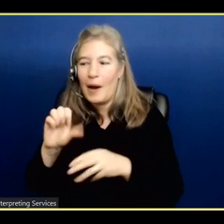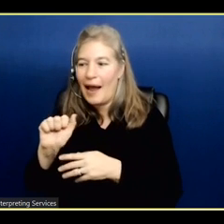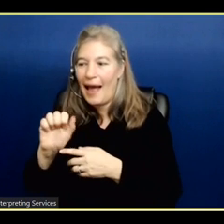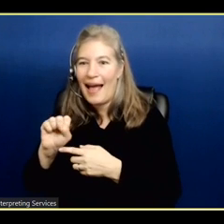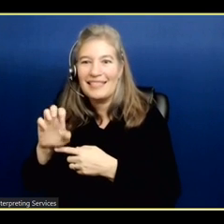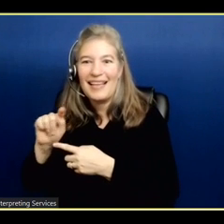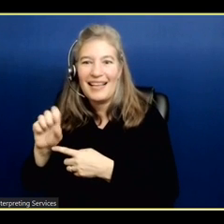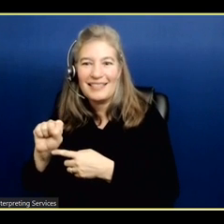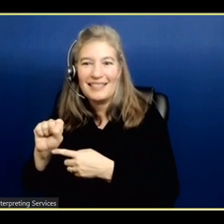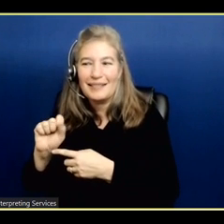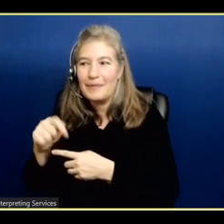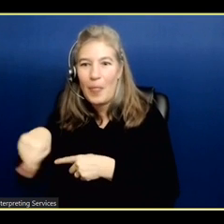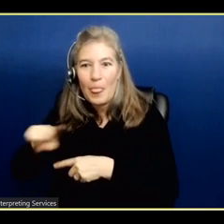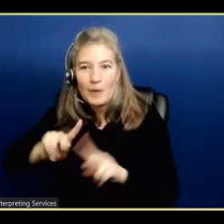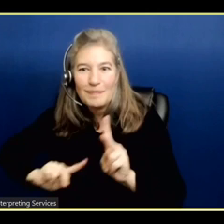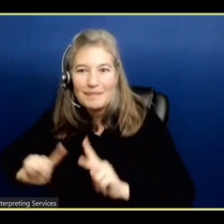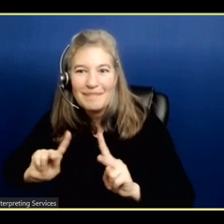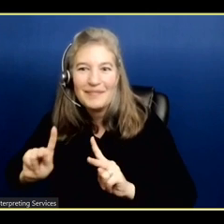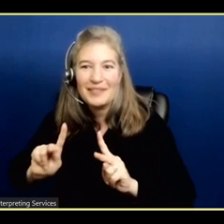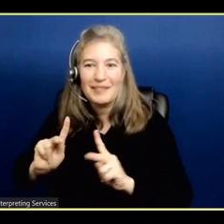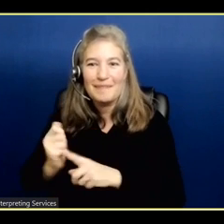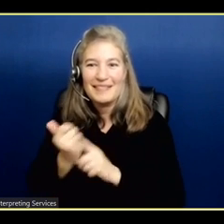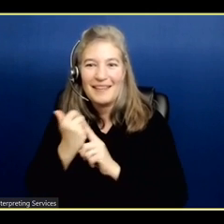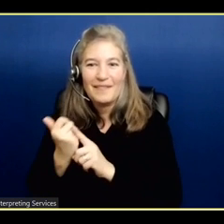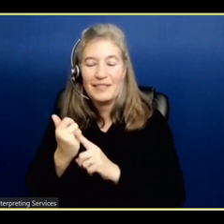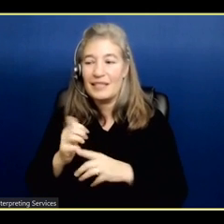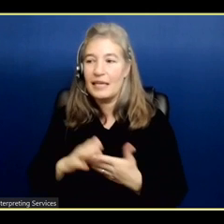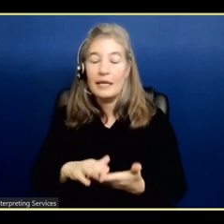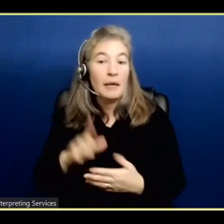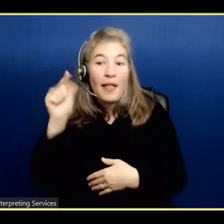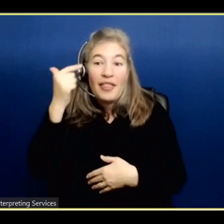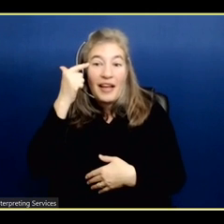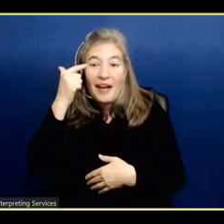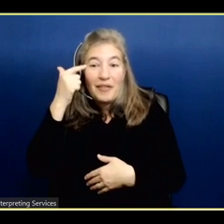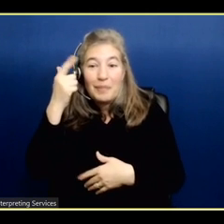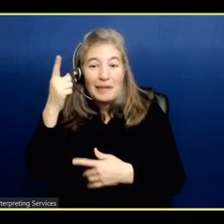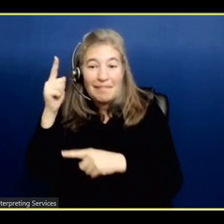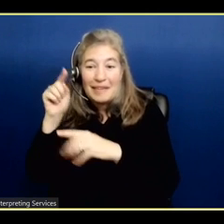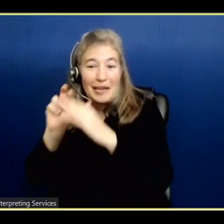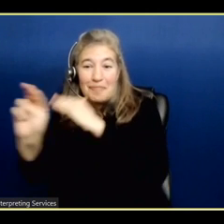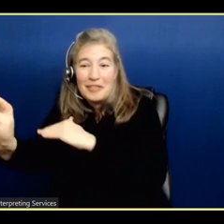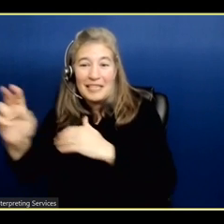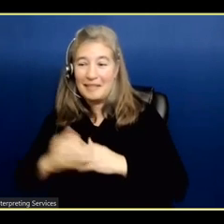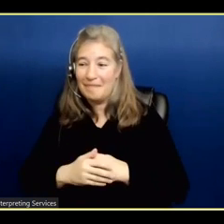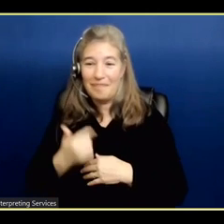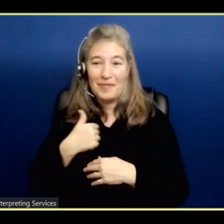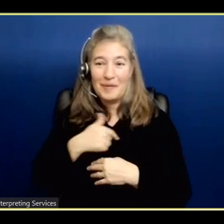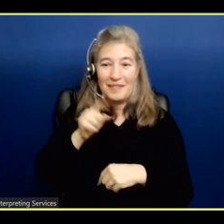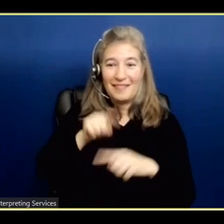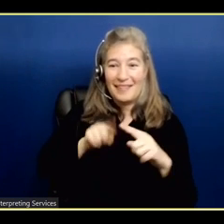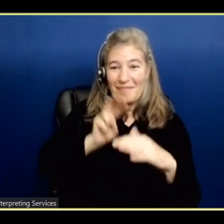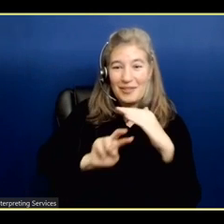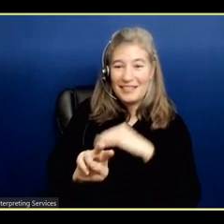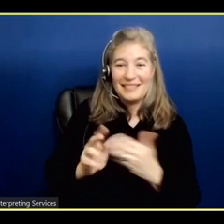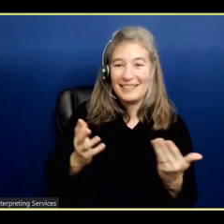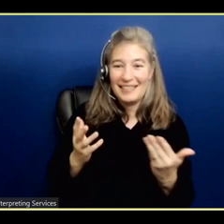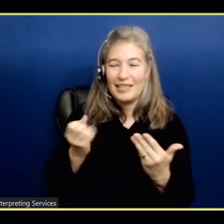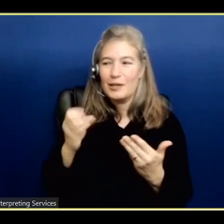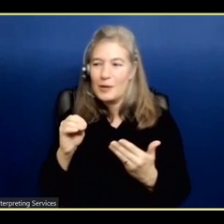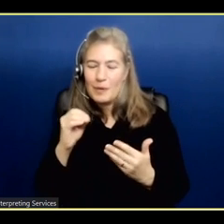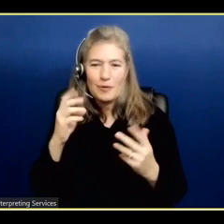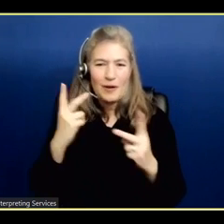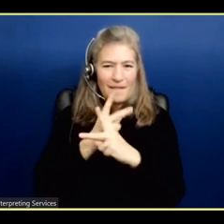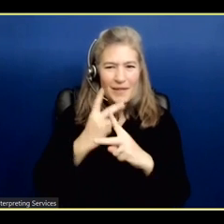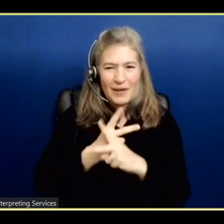easy application, said we had to stop this process. We needed to redirect. We needed to create an emergency grant fund and empty out